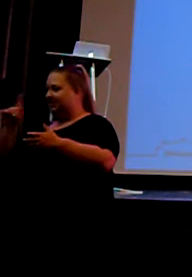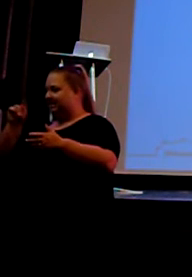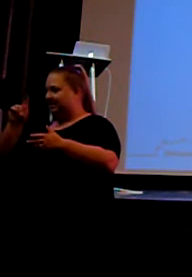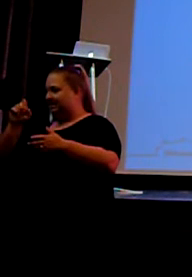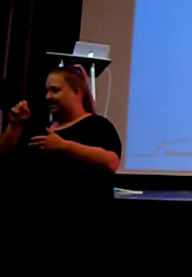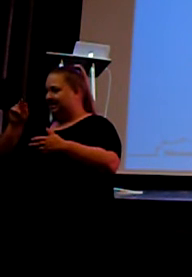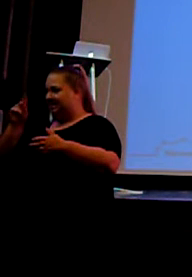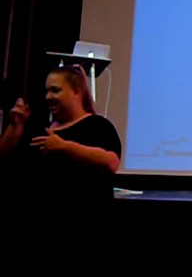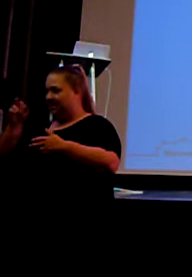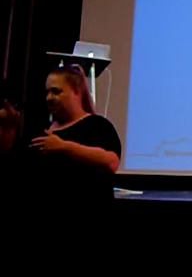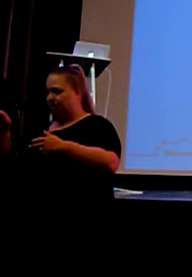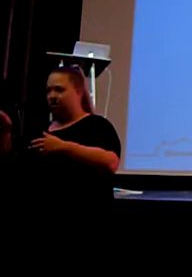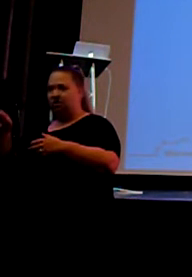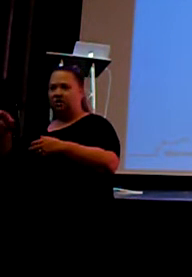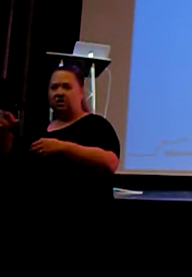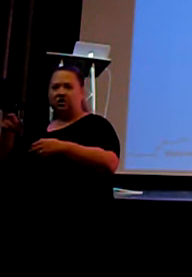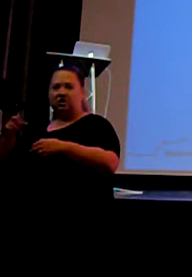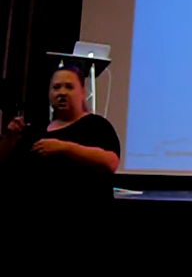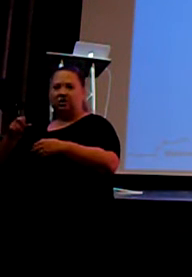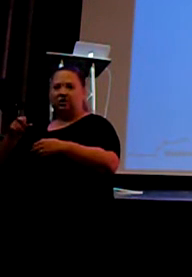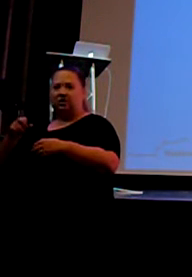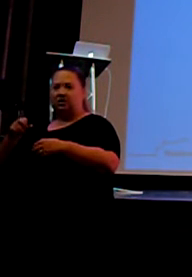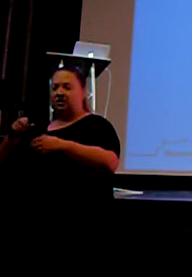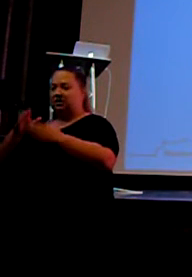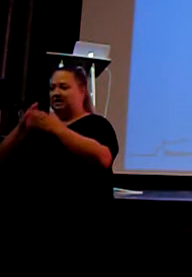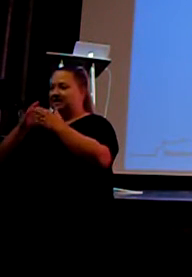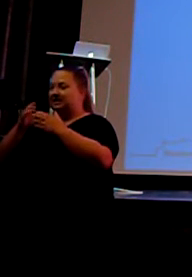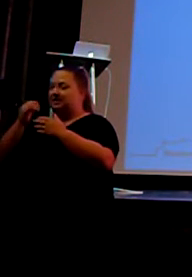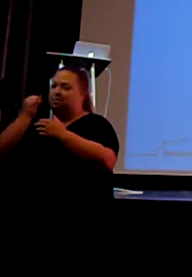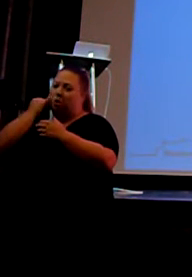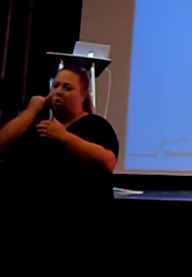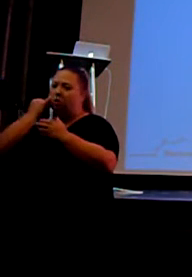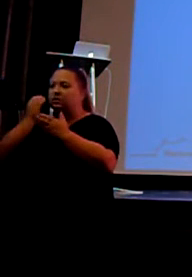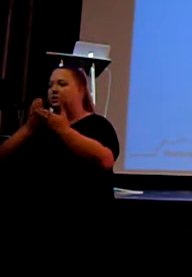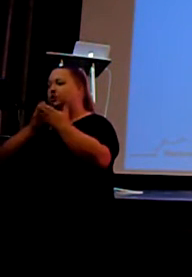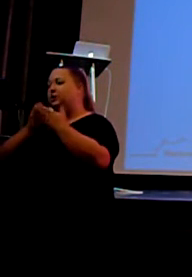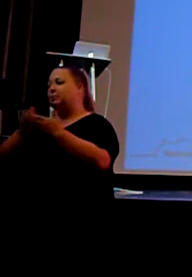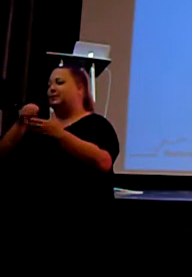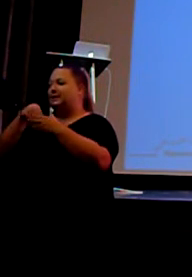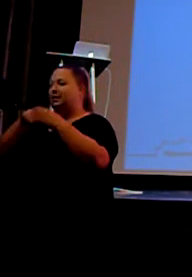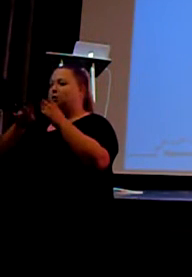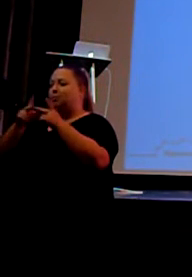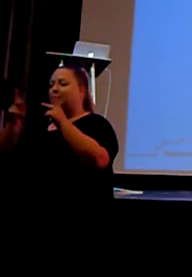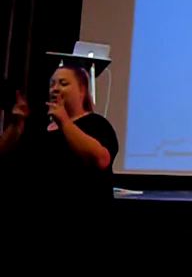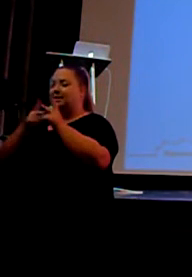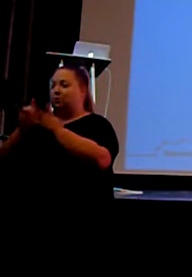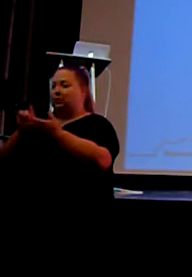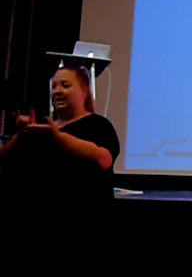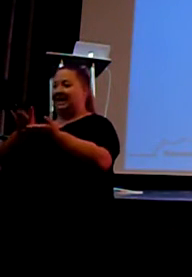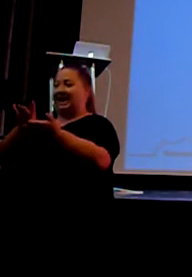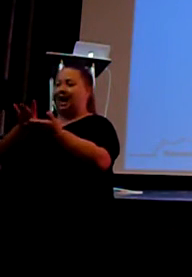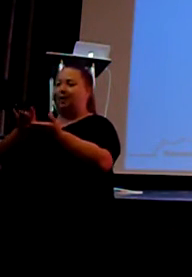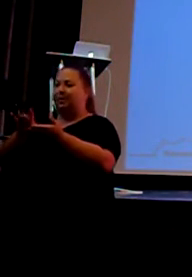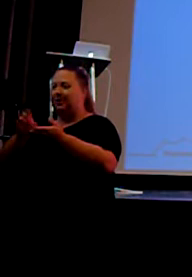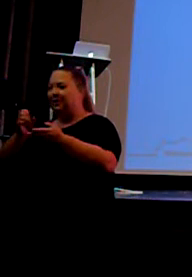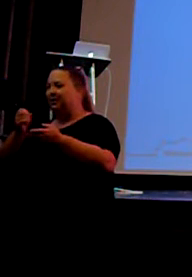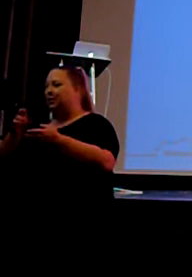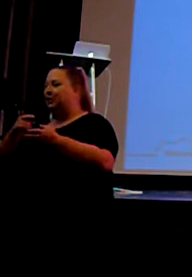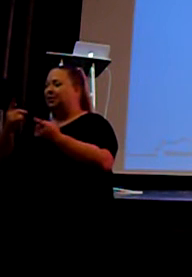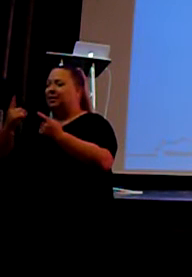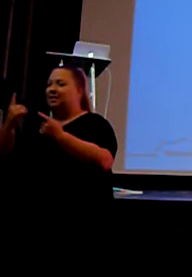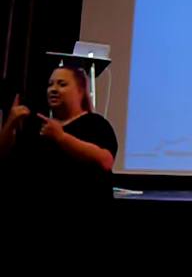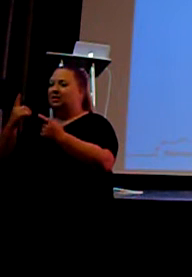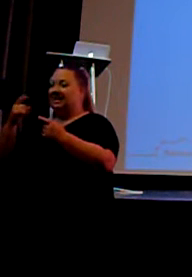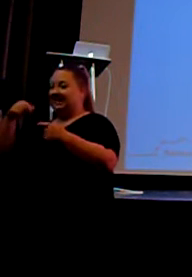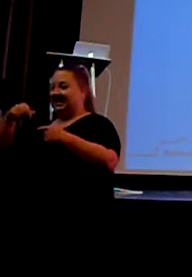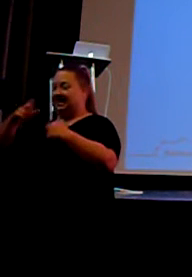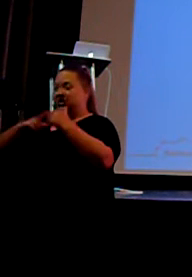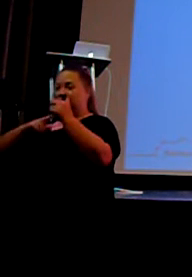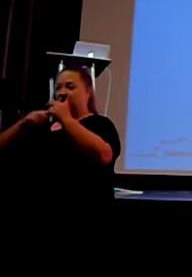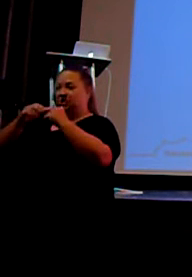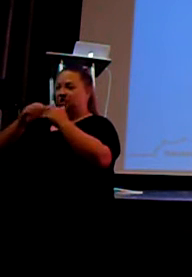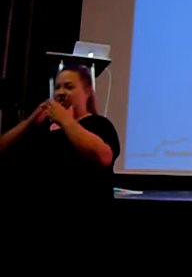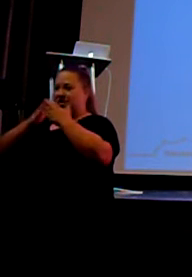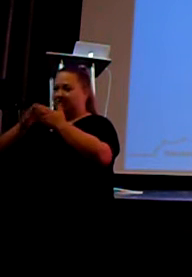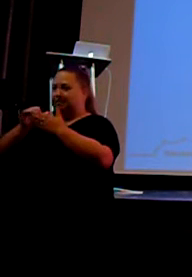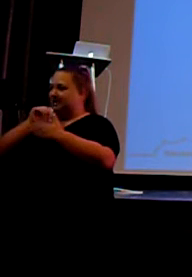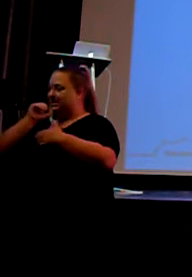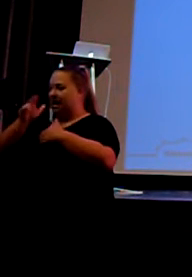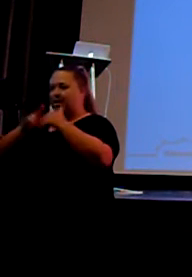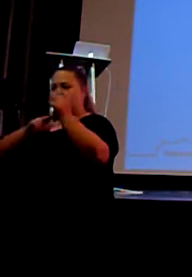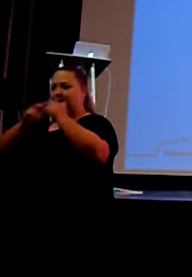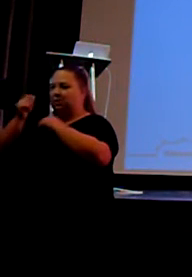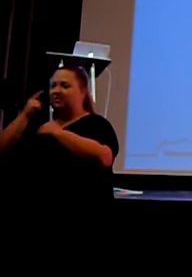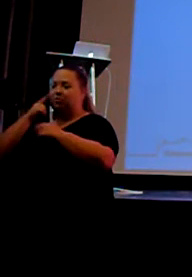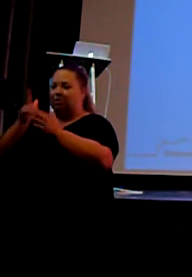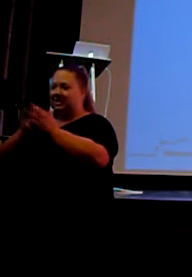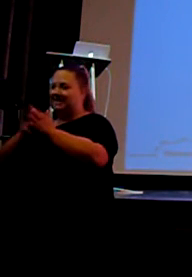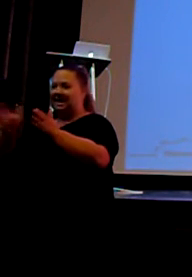or do you kick it out? How does that work? Yes, the ship is not built for tender operation, and